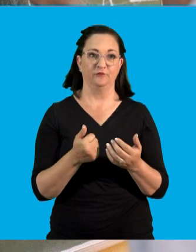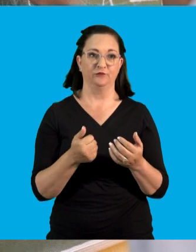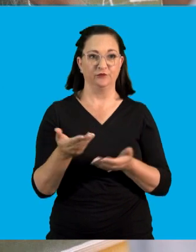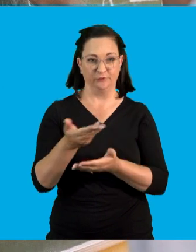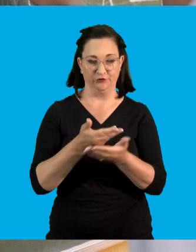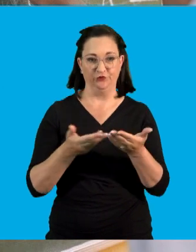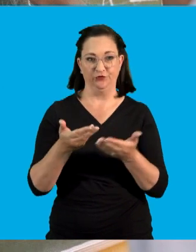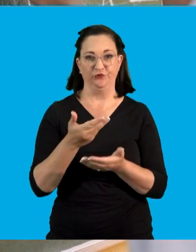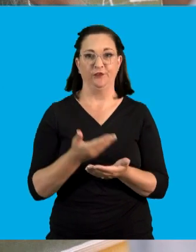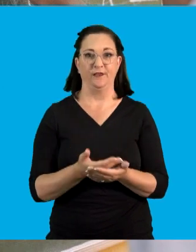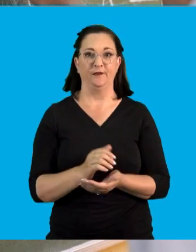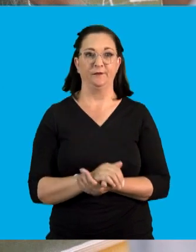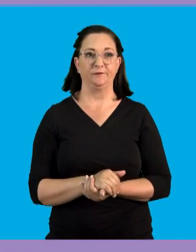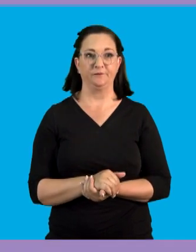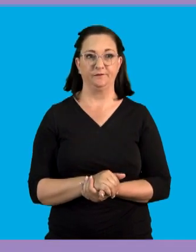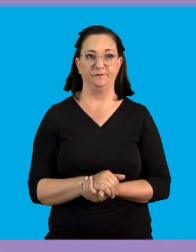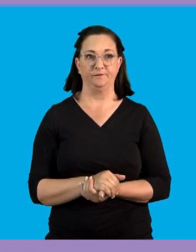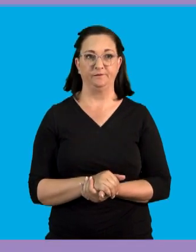common fractions.